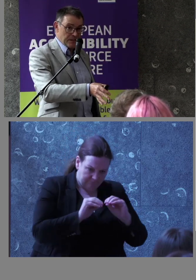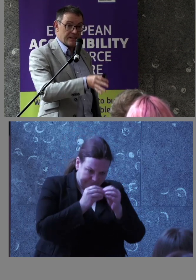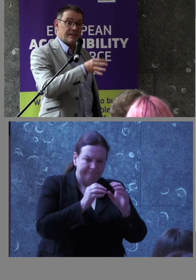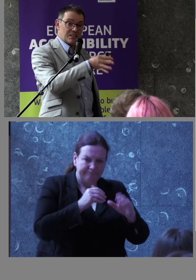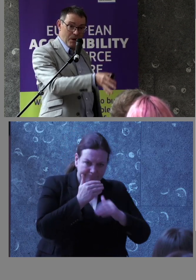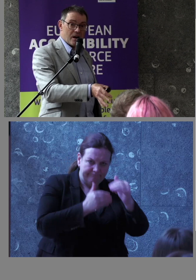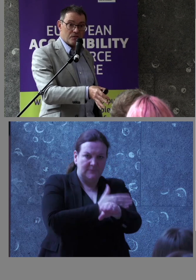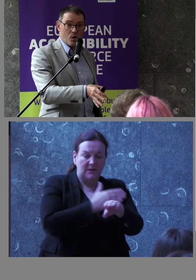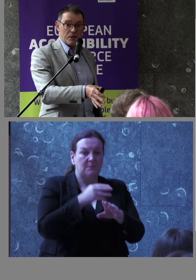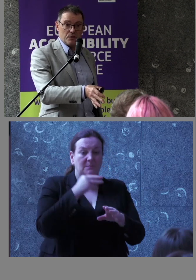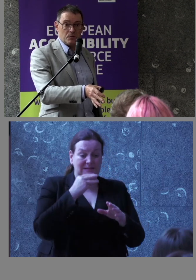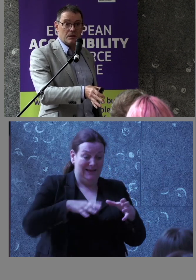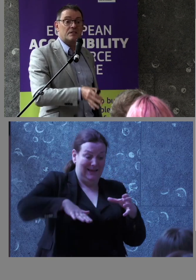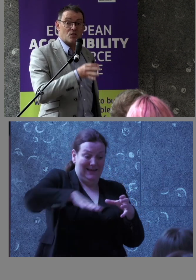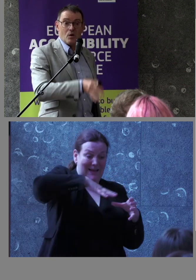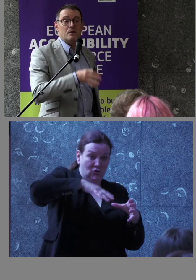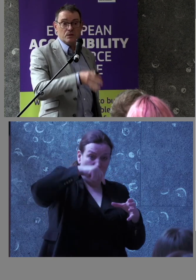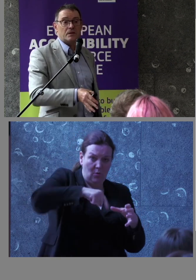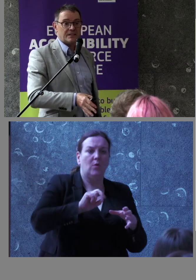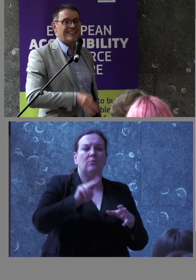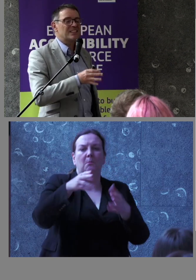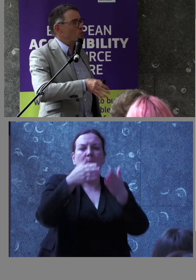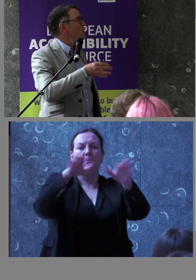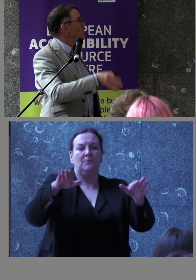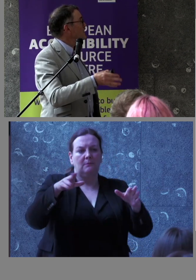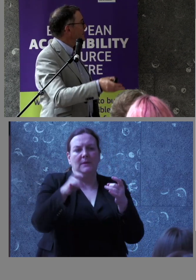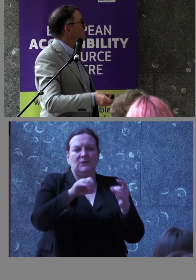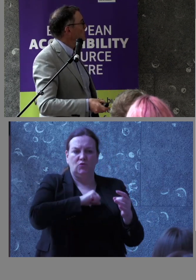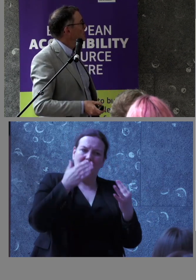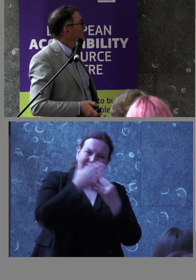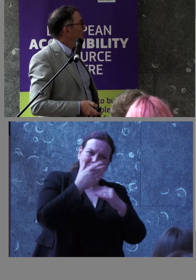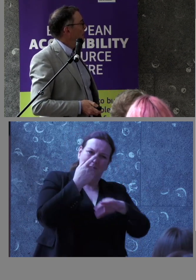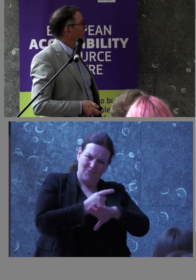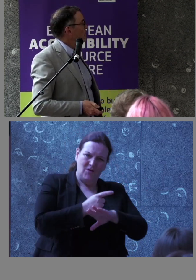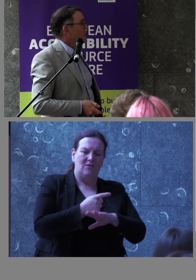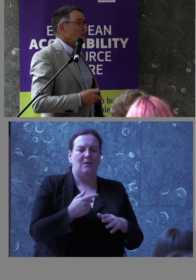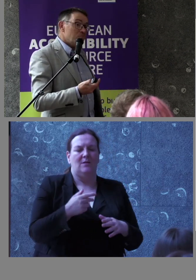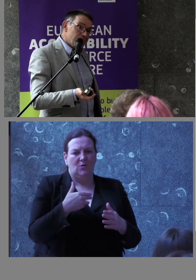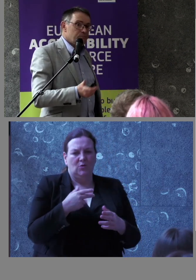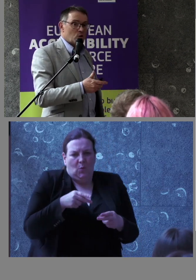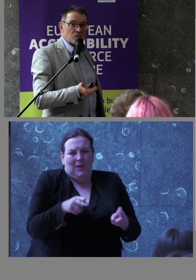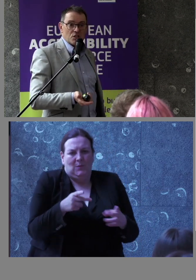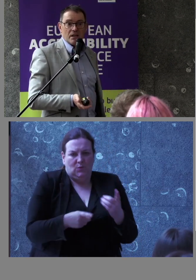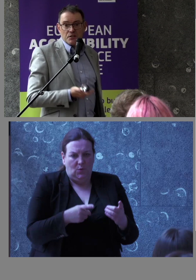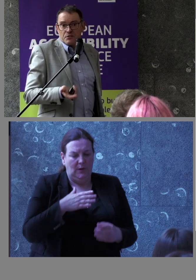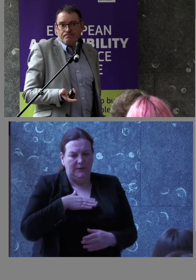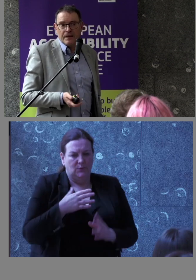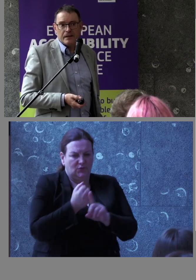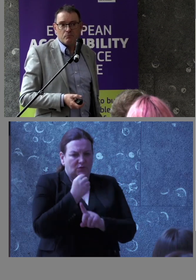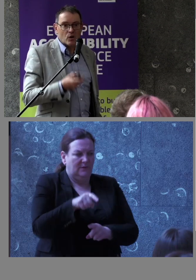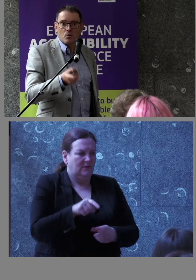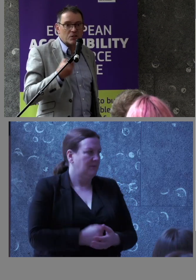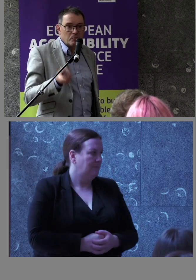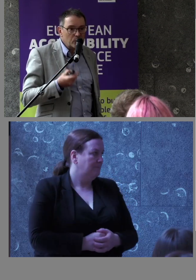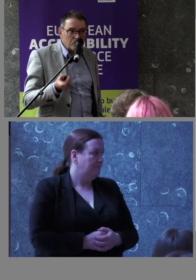that core piece and responsibility for maintaining that and adding new widgets to it. So that's kind of the journey we're on at the